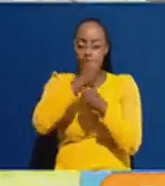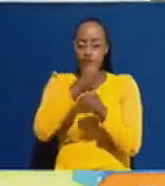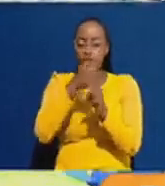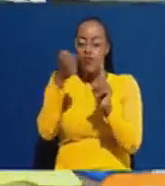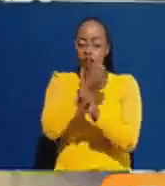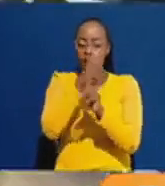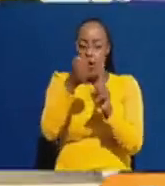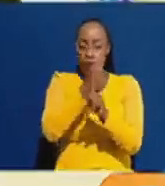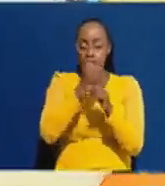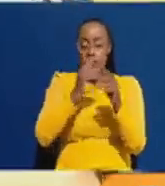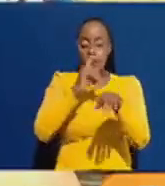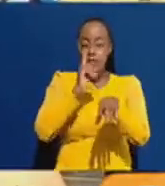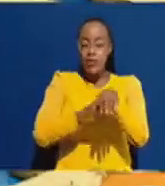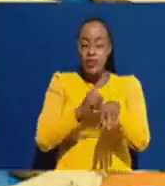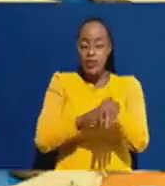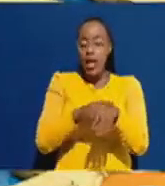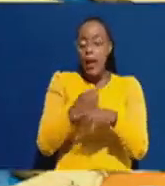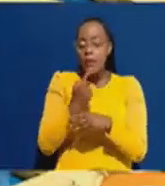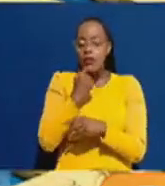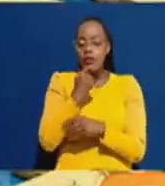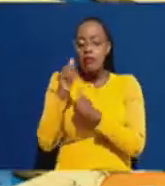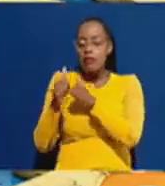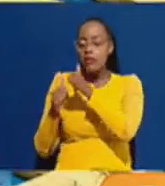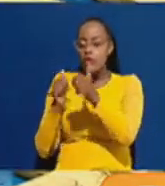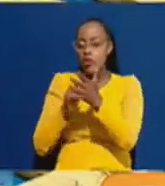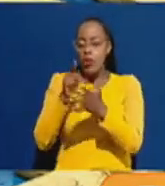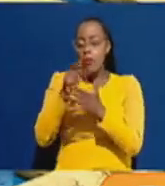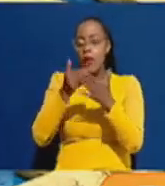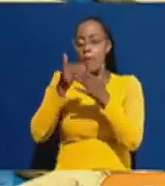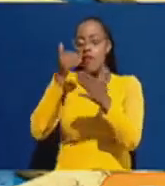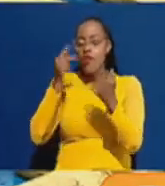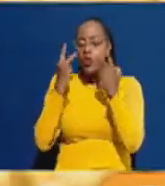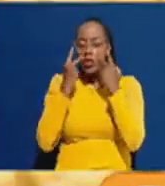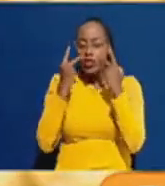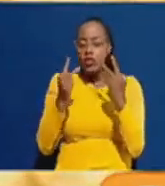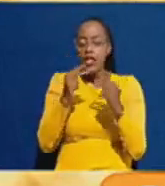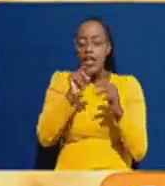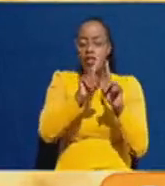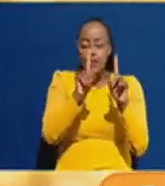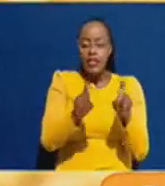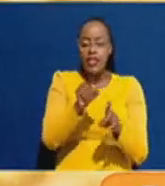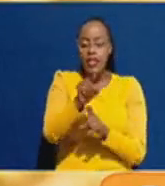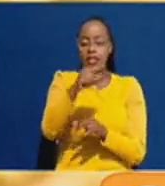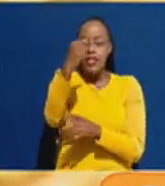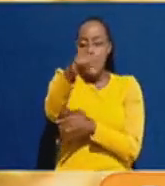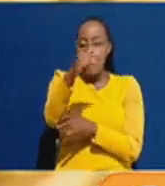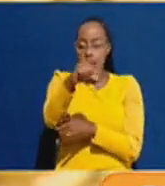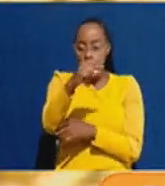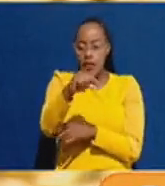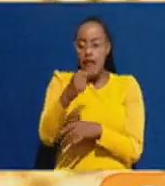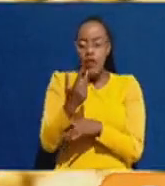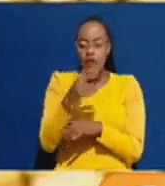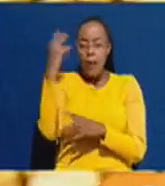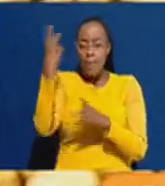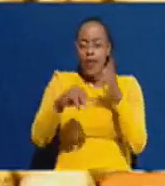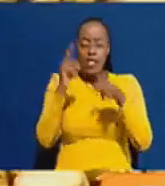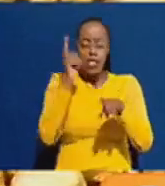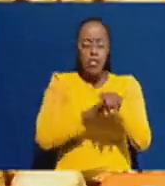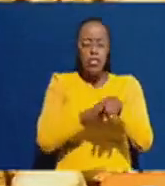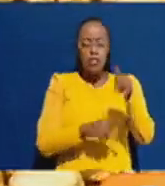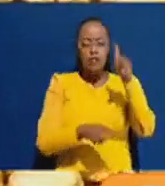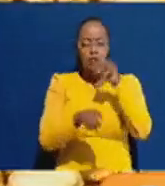violence when he outsmarted them and refused to pay before viewing and testing the gold. Beaten, cuffed and held at